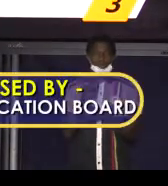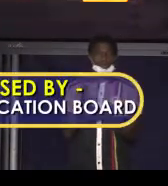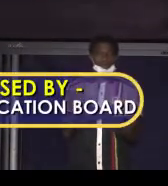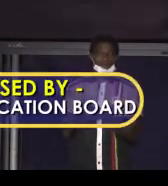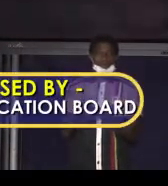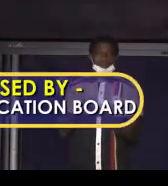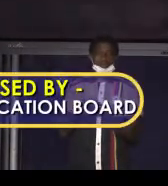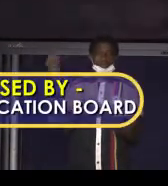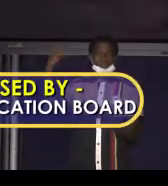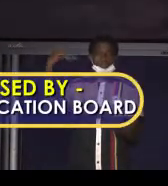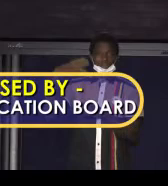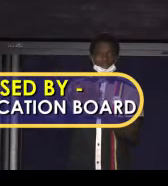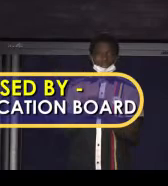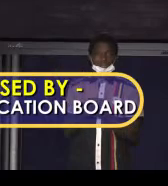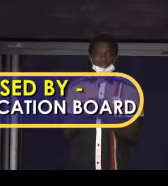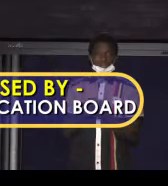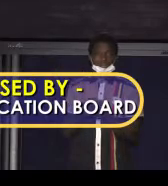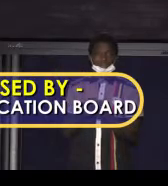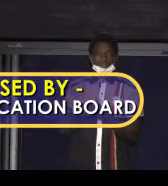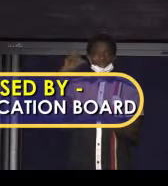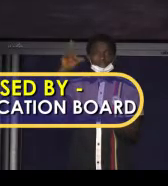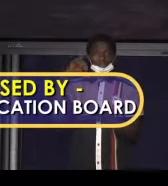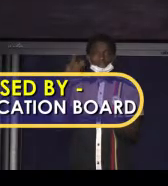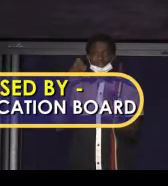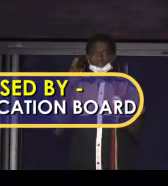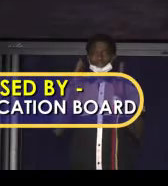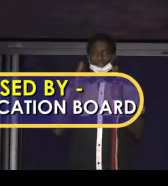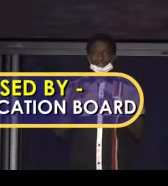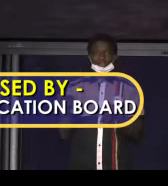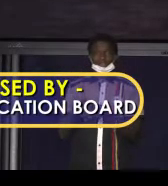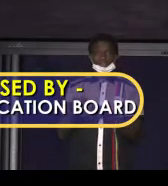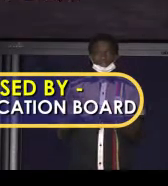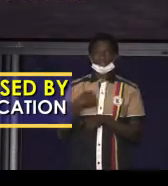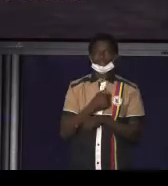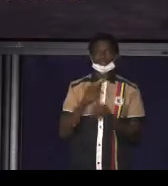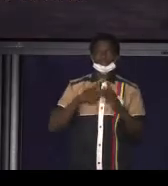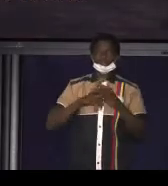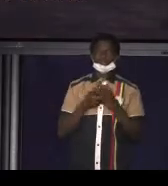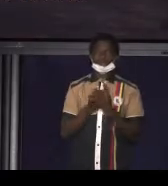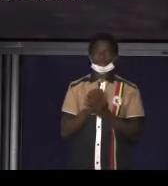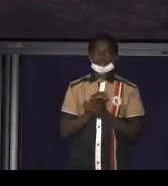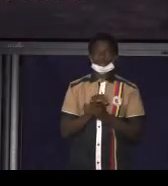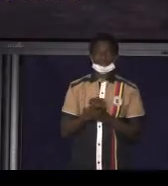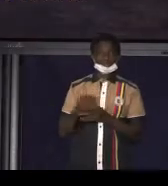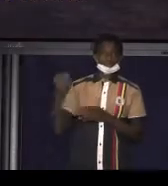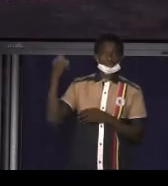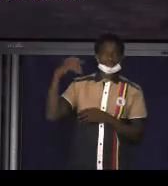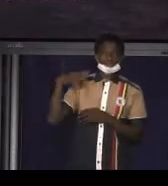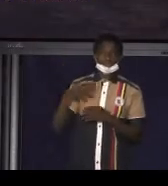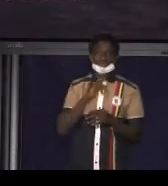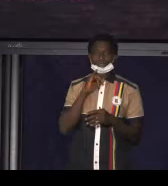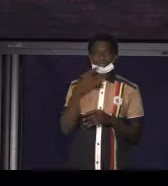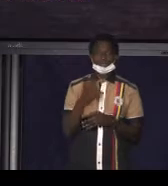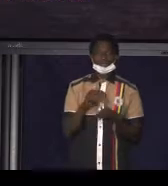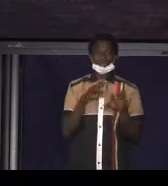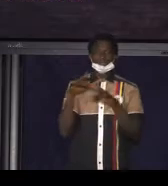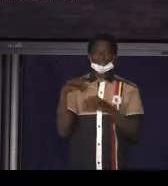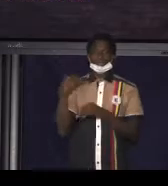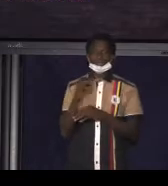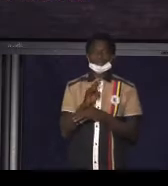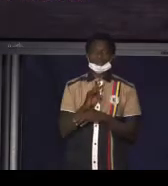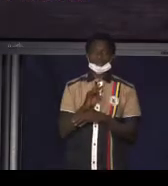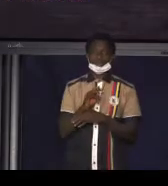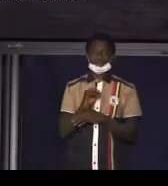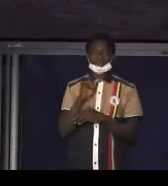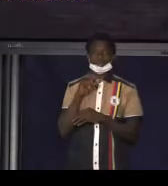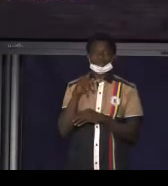of electric current. So listen attentively as we begin. Electricity is the